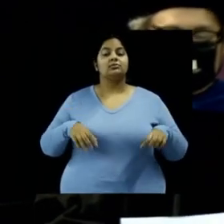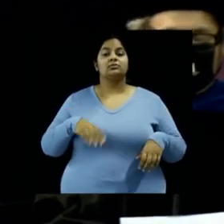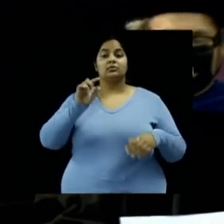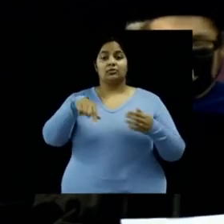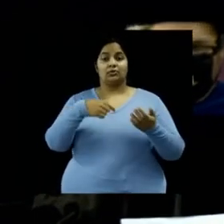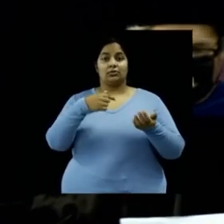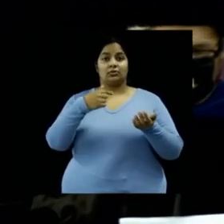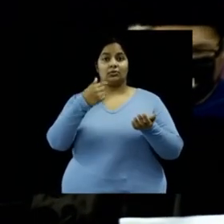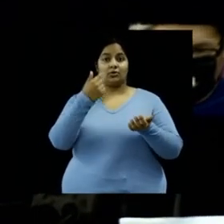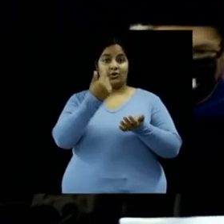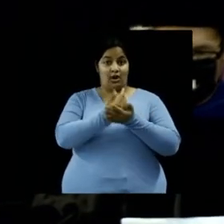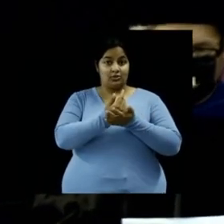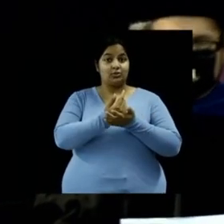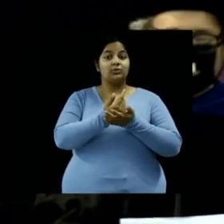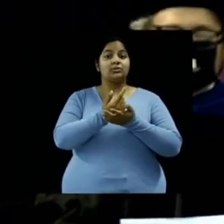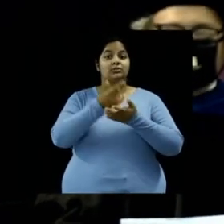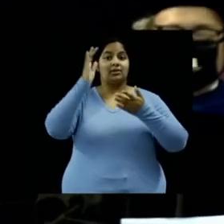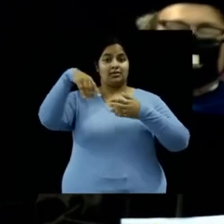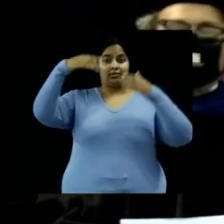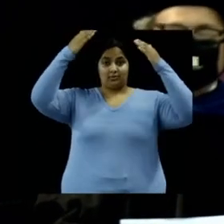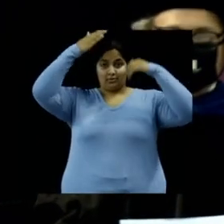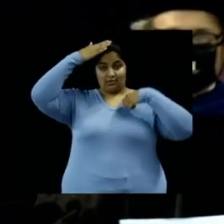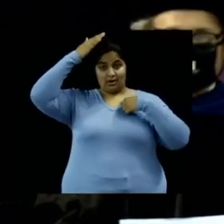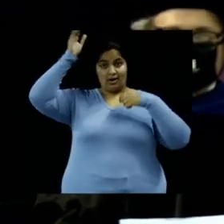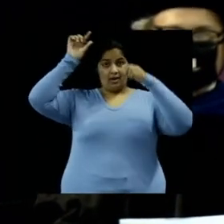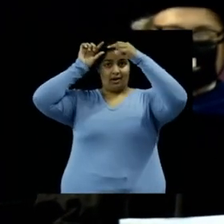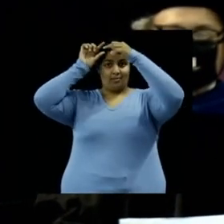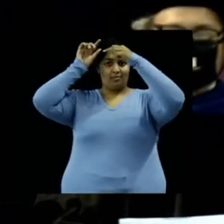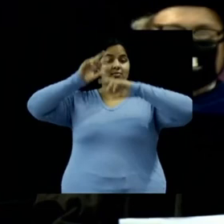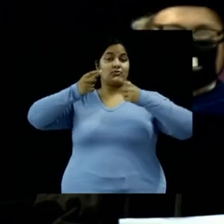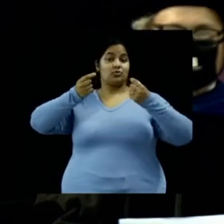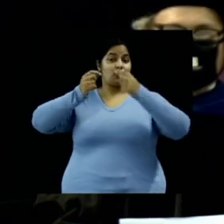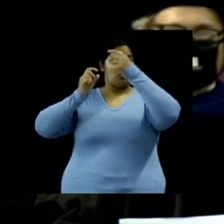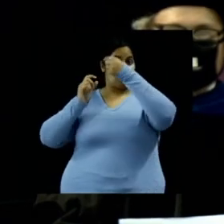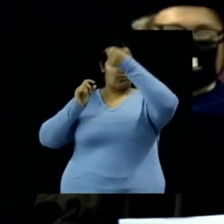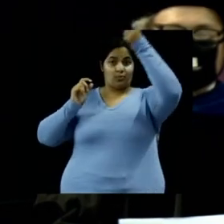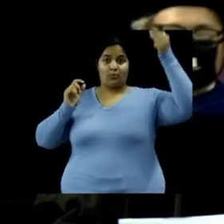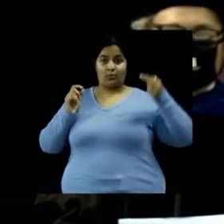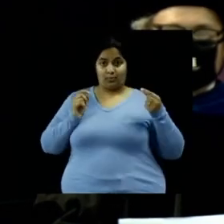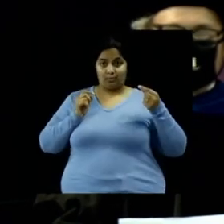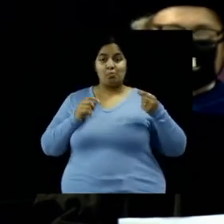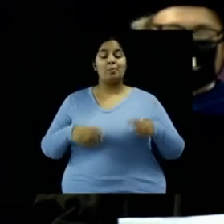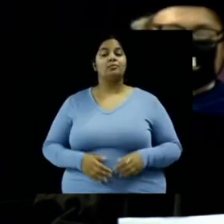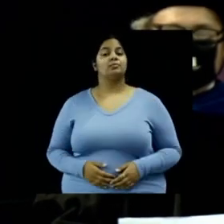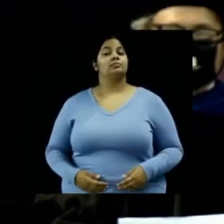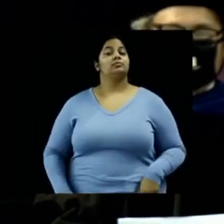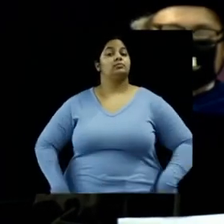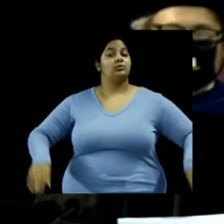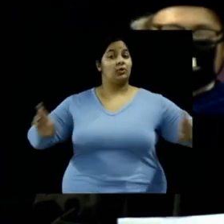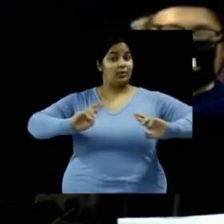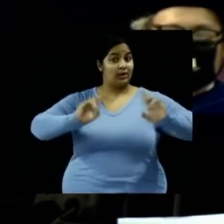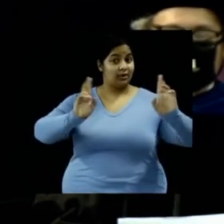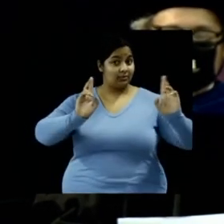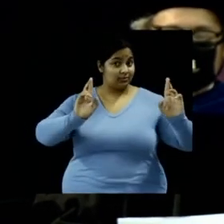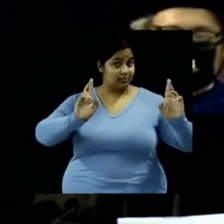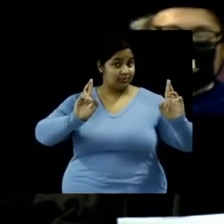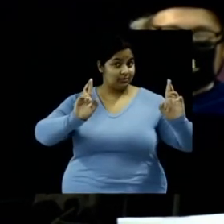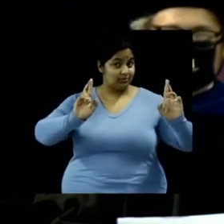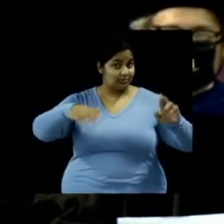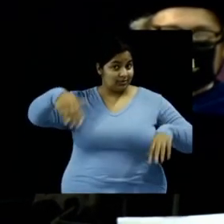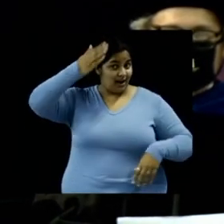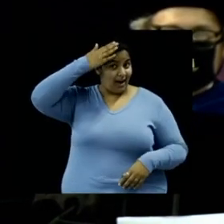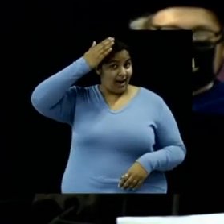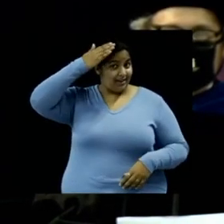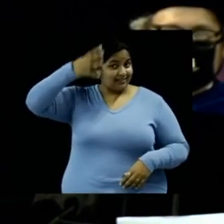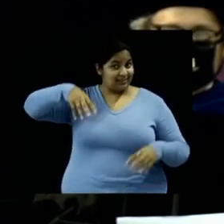graduate's tassel is moved from the right to the left side. Graduates, go grab those hats,